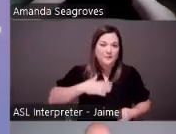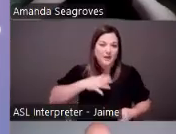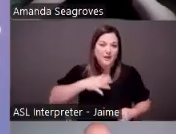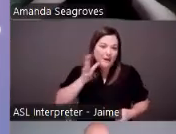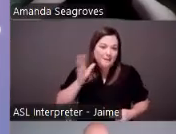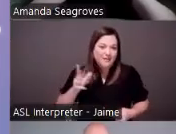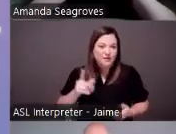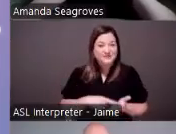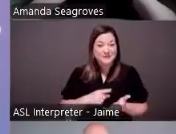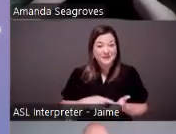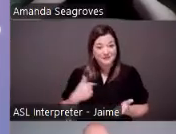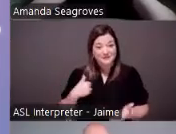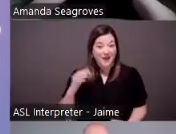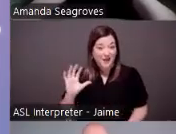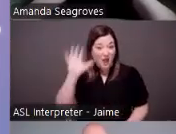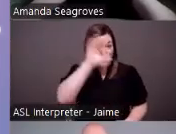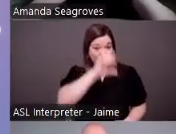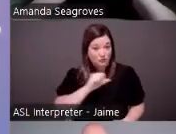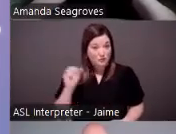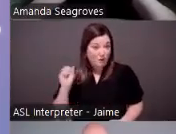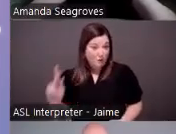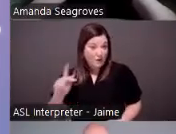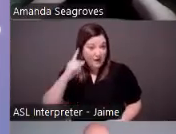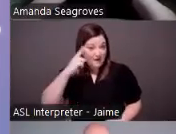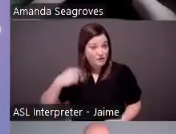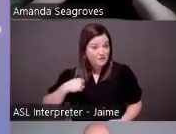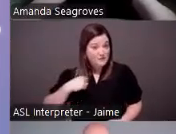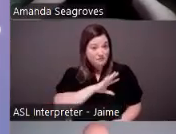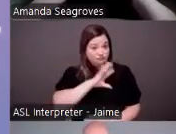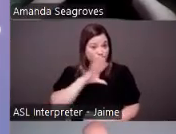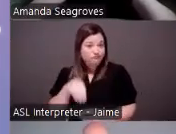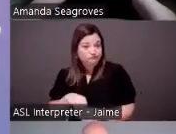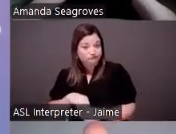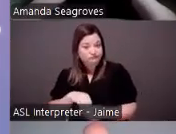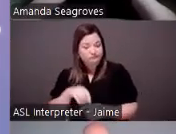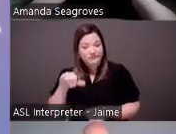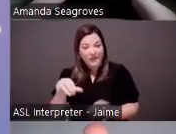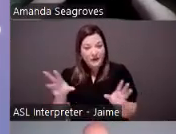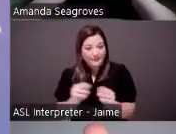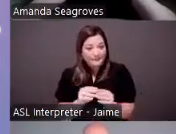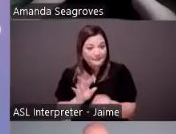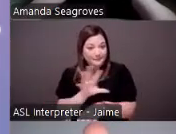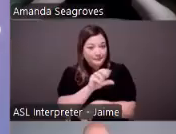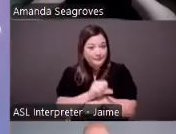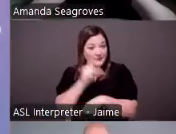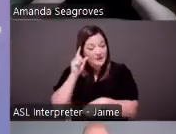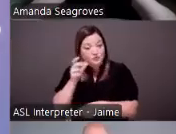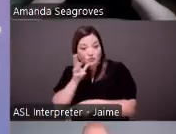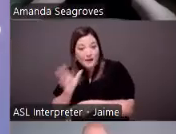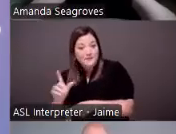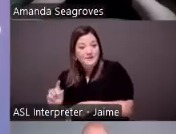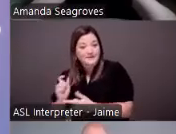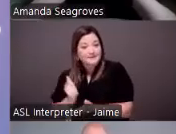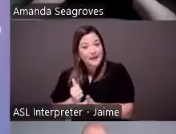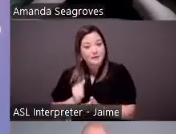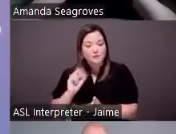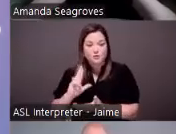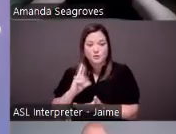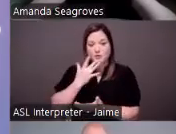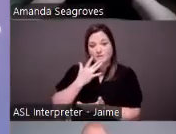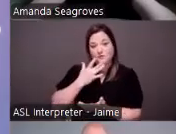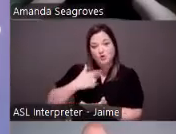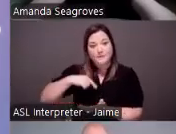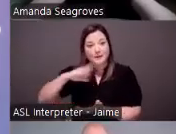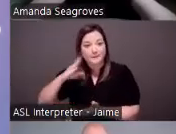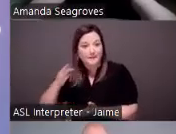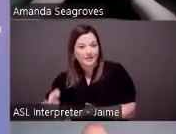may make an assumption that it's okay for me to sit into the encounter because my grandma needs help, or my grandma who should prefer to me to be there